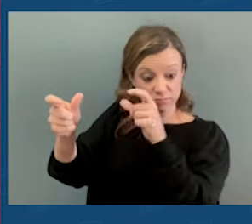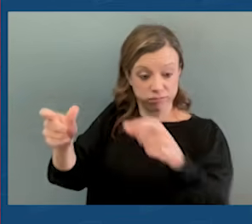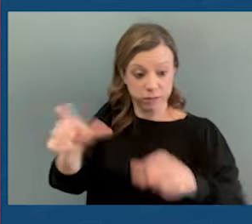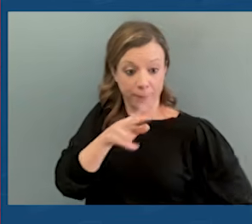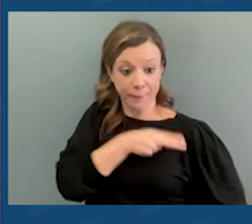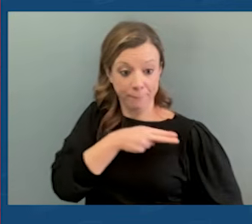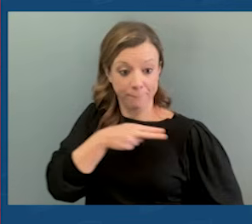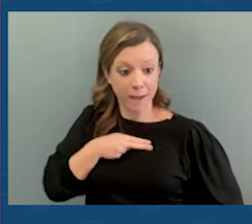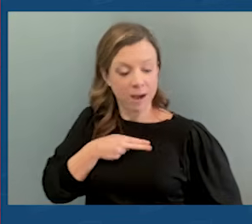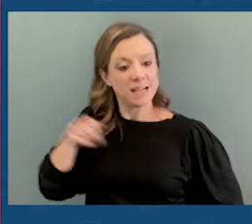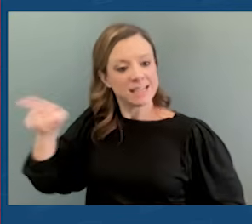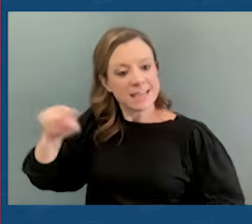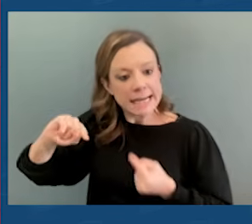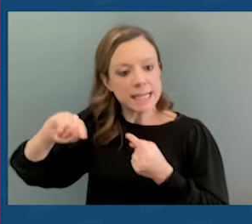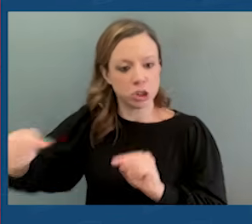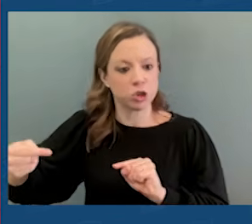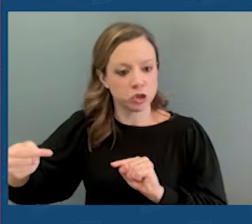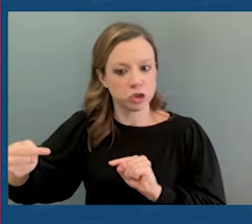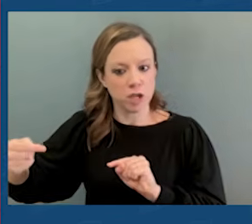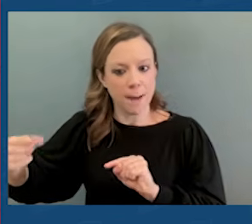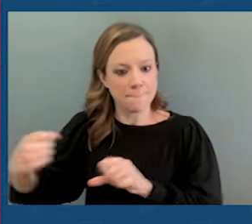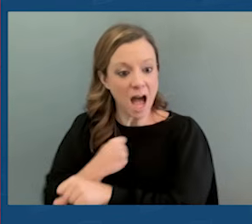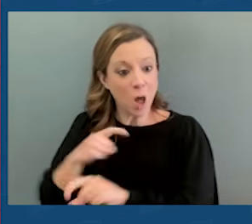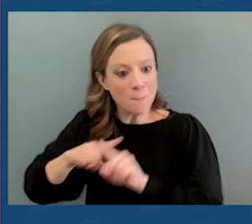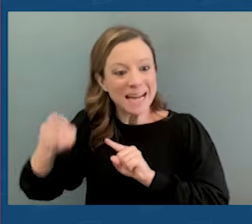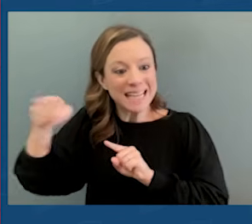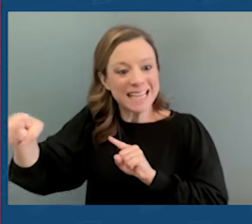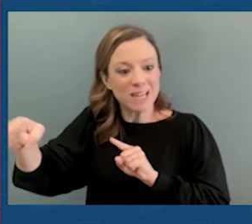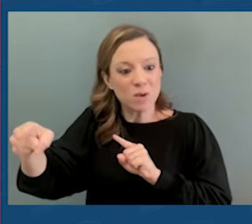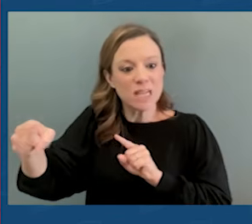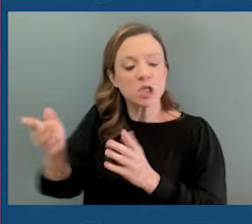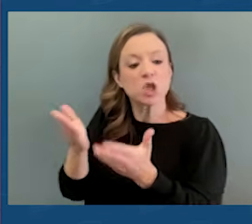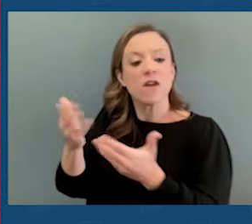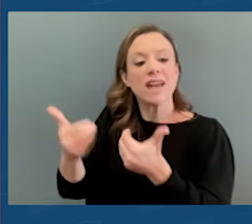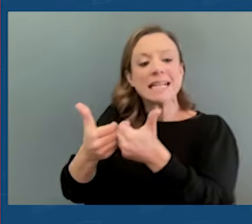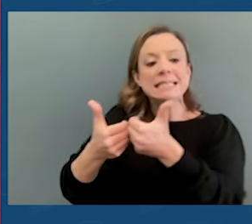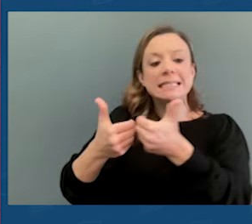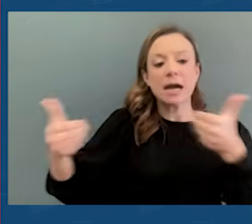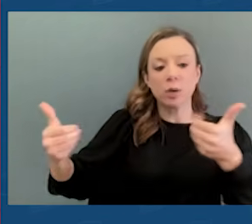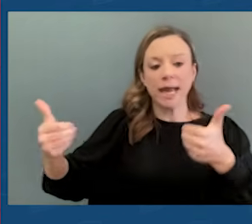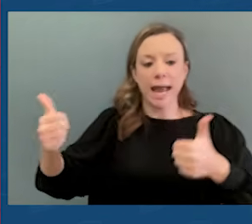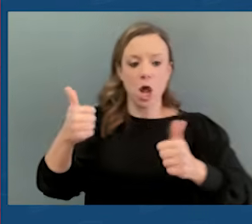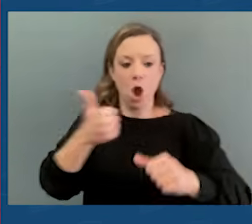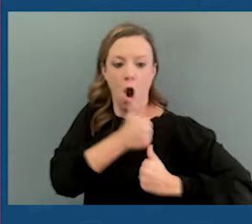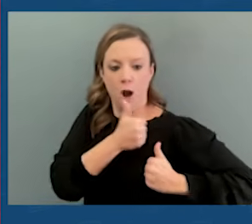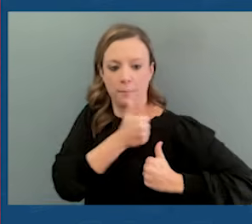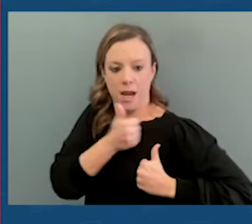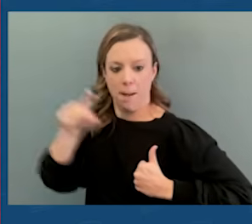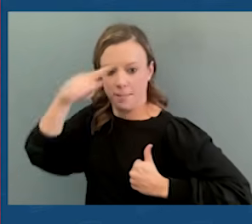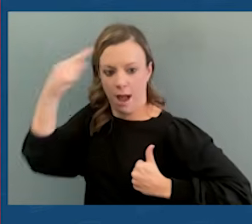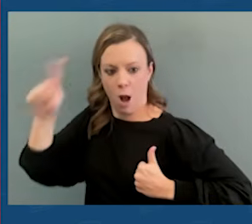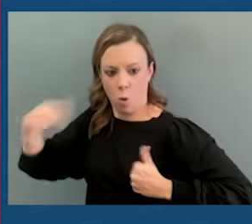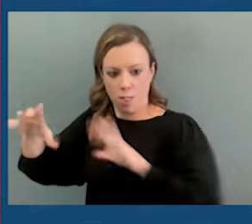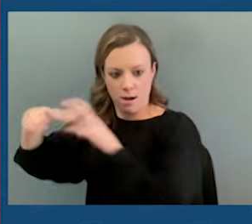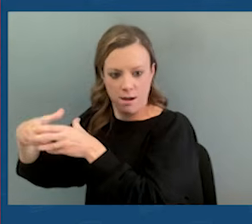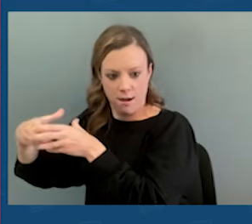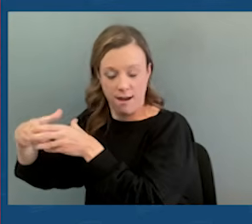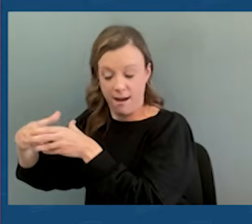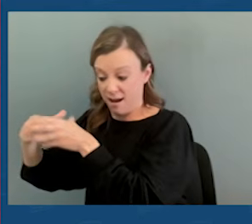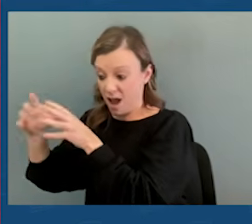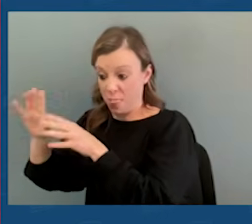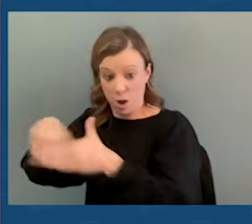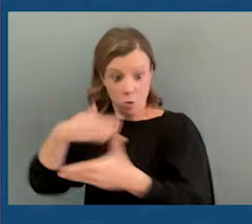served in a segregated army, and came back to a segregated country. And in New York, worked